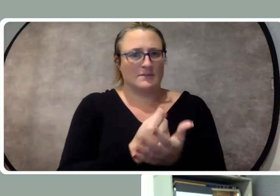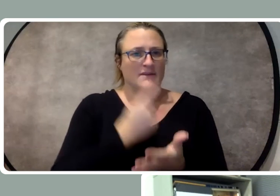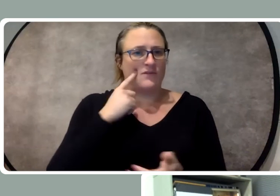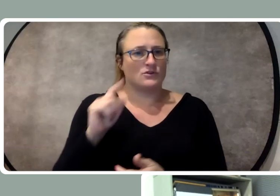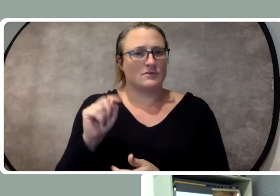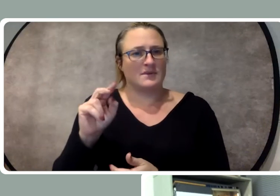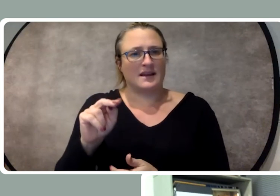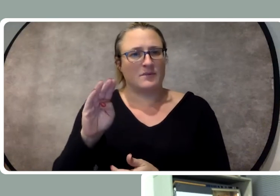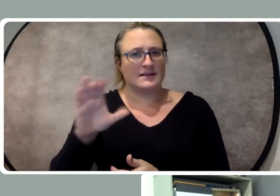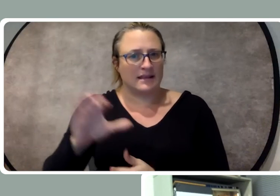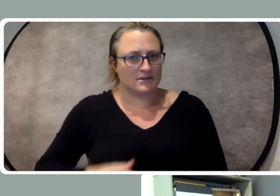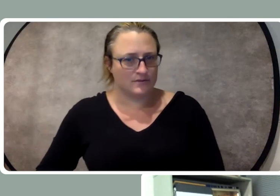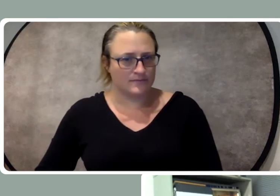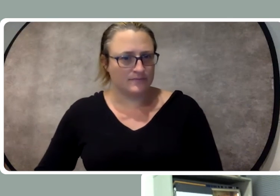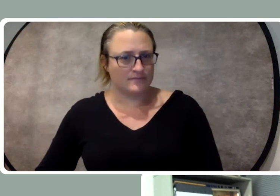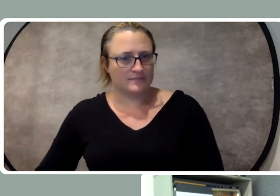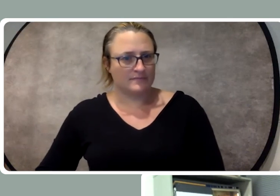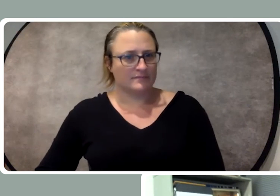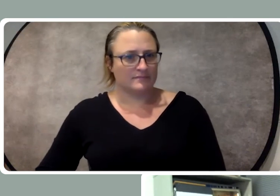cancer?